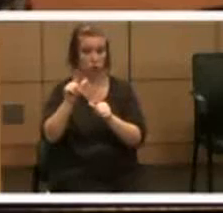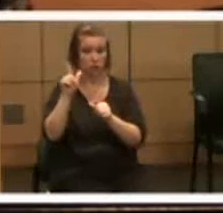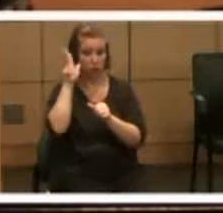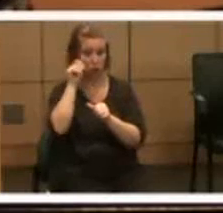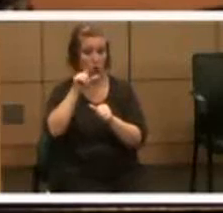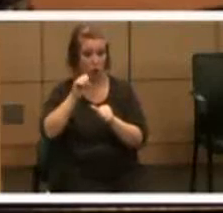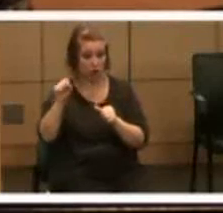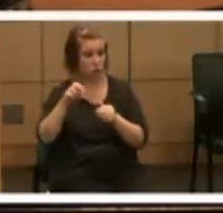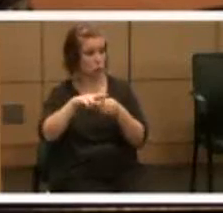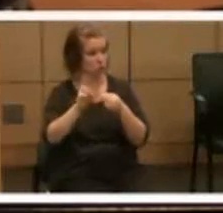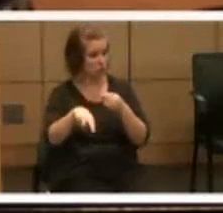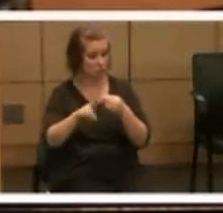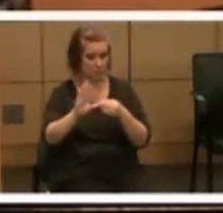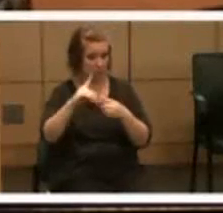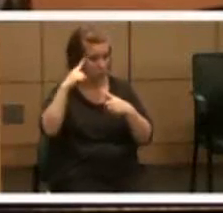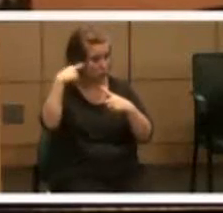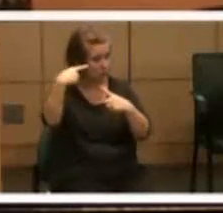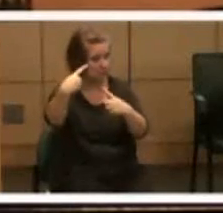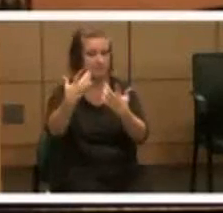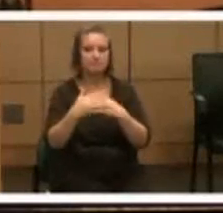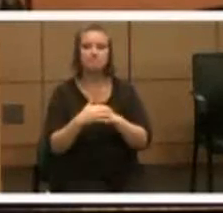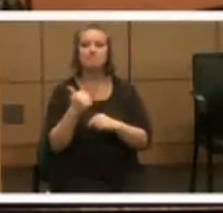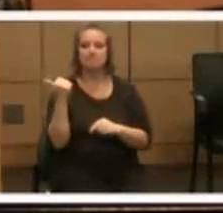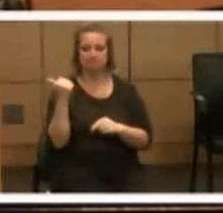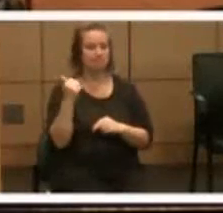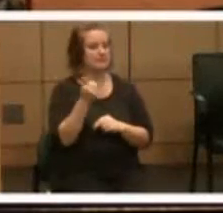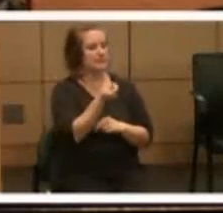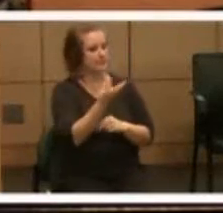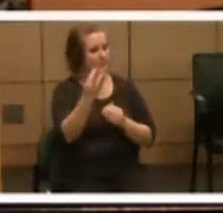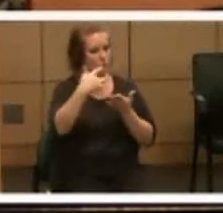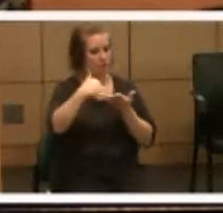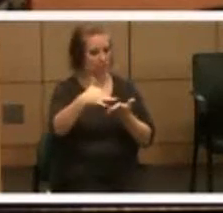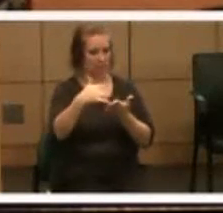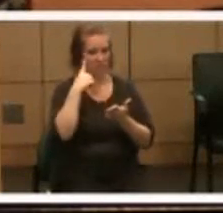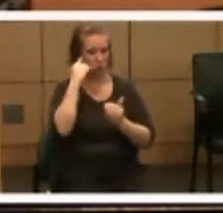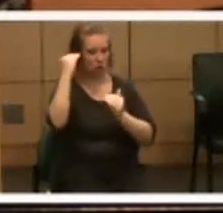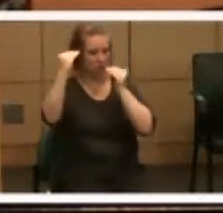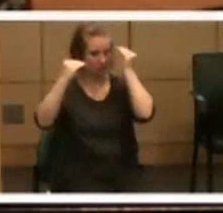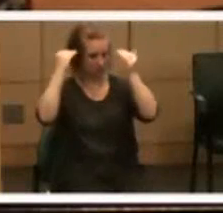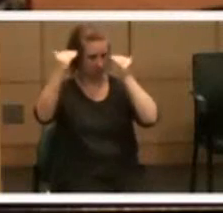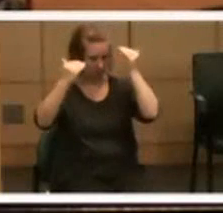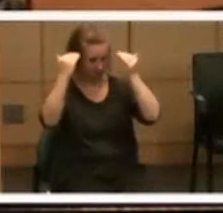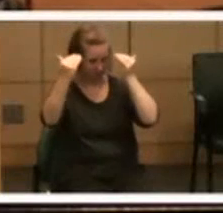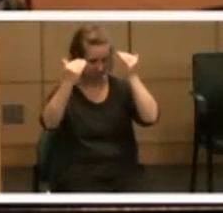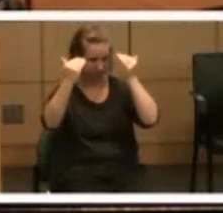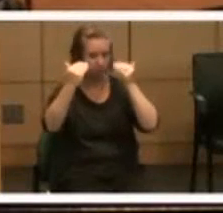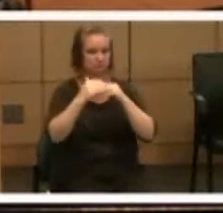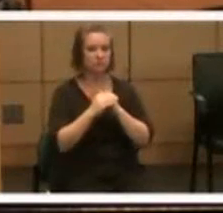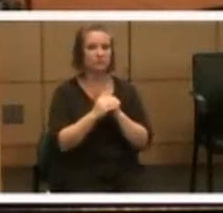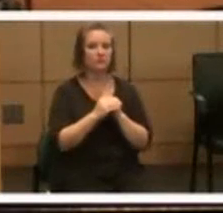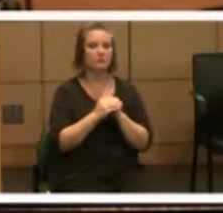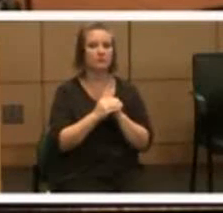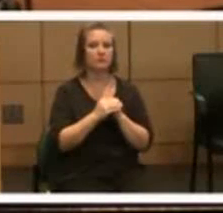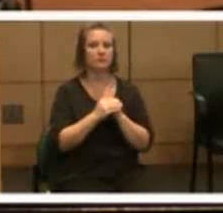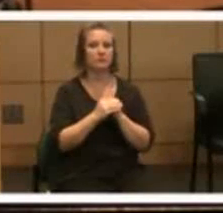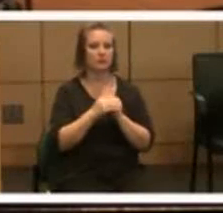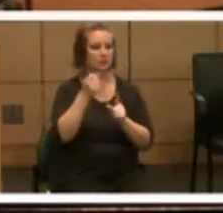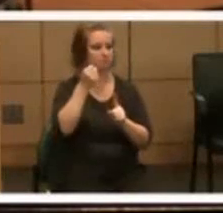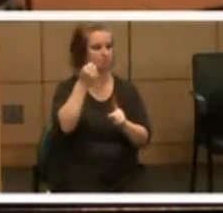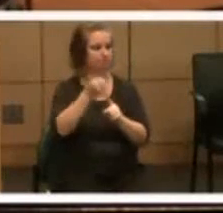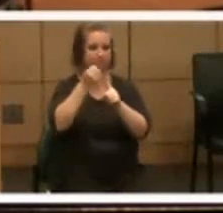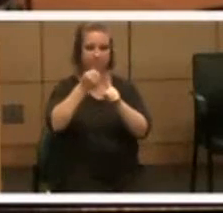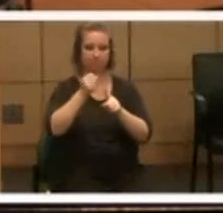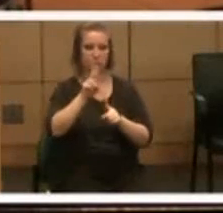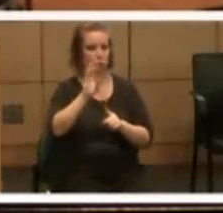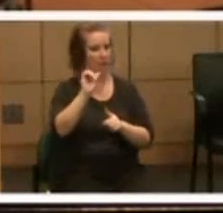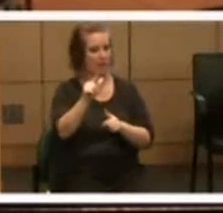that in their processing? So there are actually quite a few studies in adults who have had sudden onset unilateral hearing